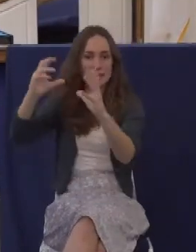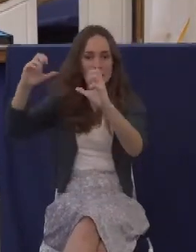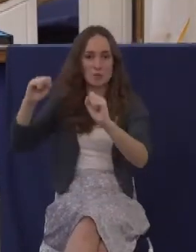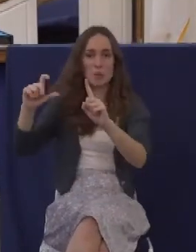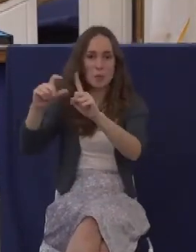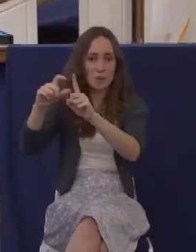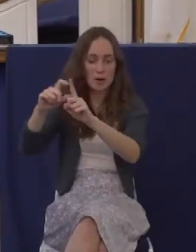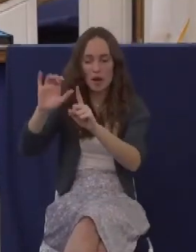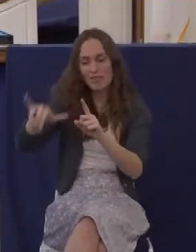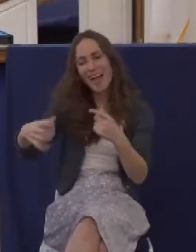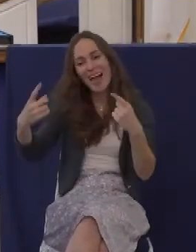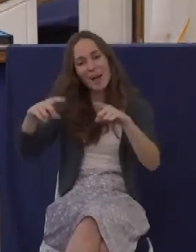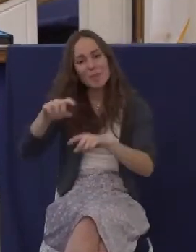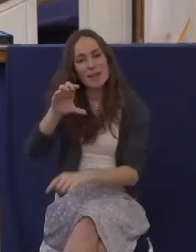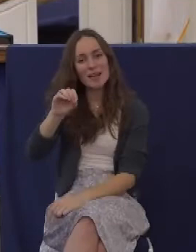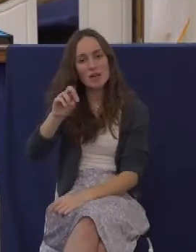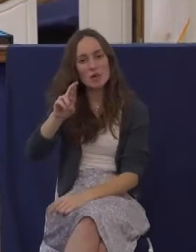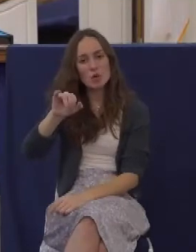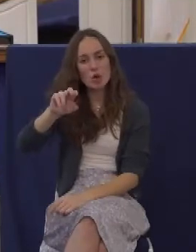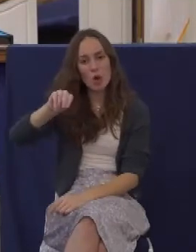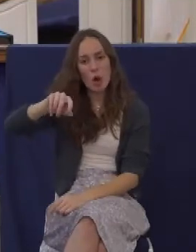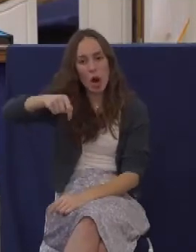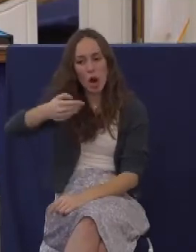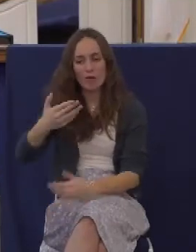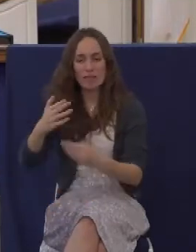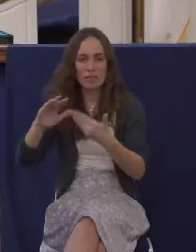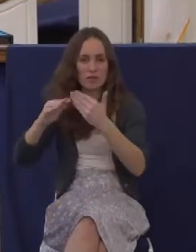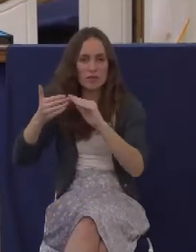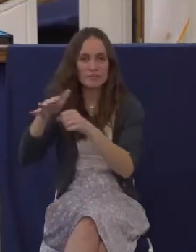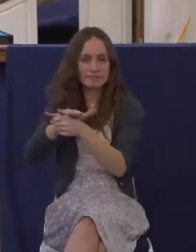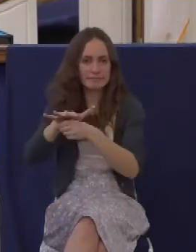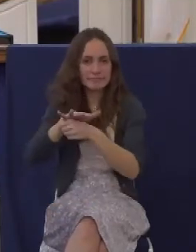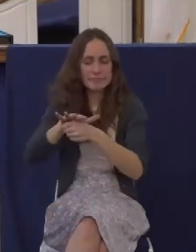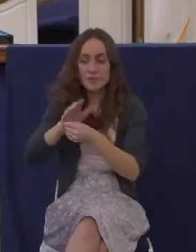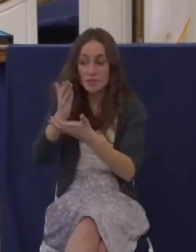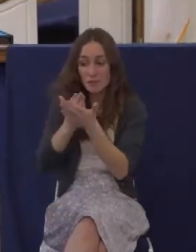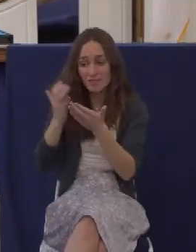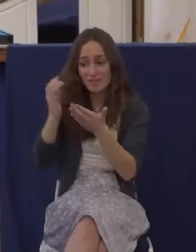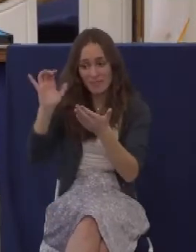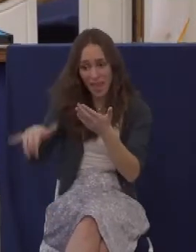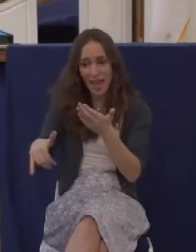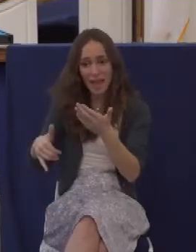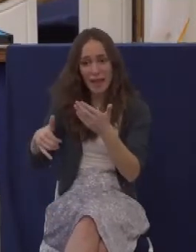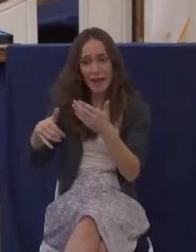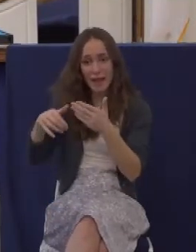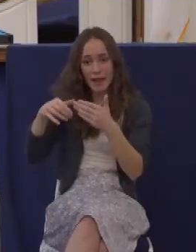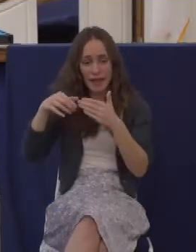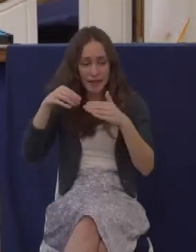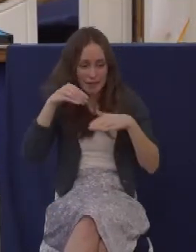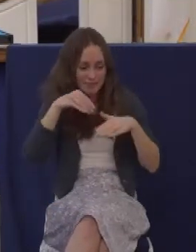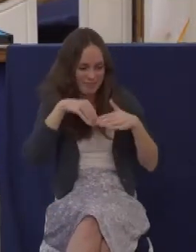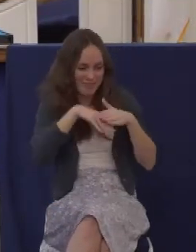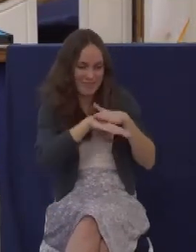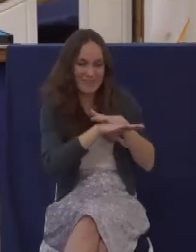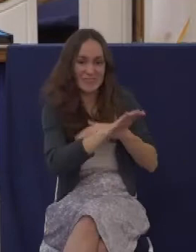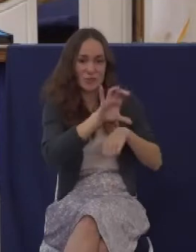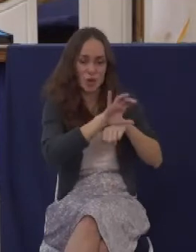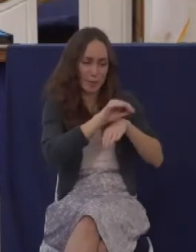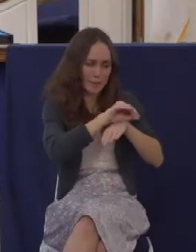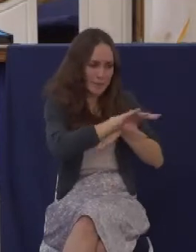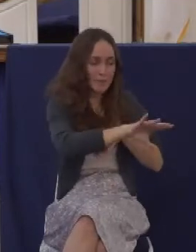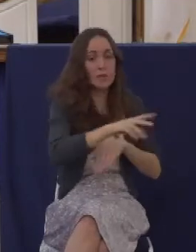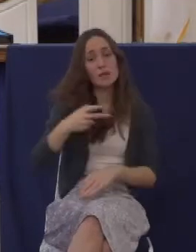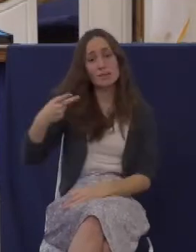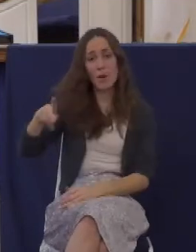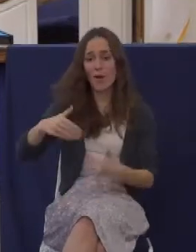Corinth and the mystery religion. Some of that was seeping into the church, and Paul had to correct it. Paul had a very difficult task with